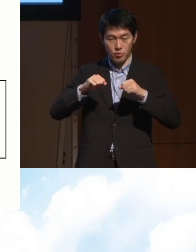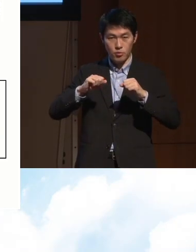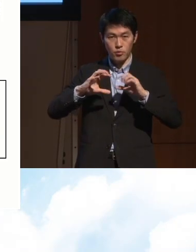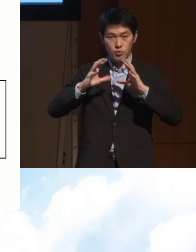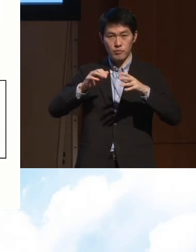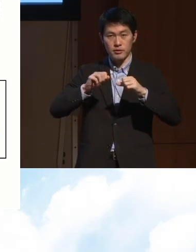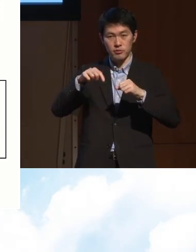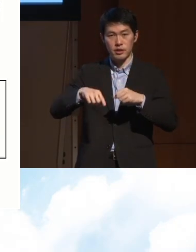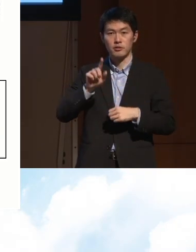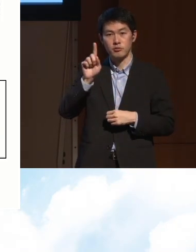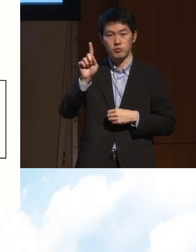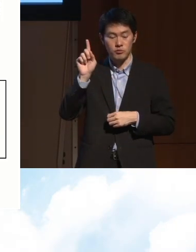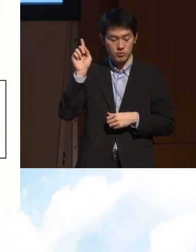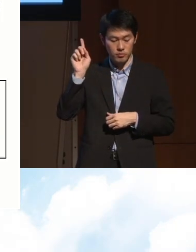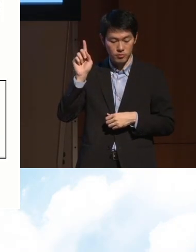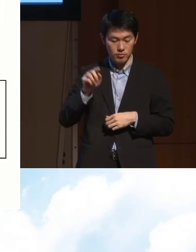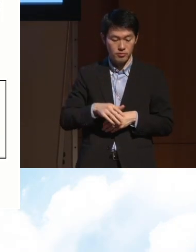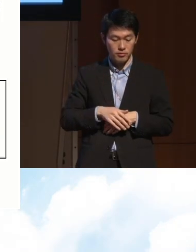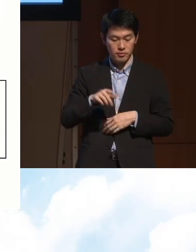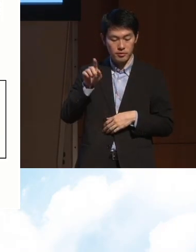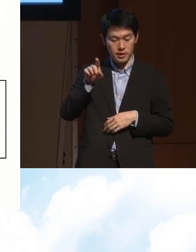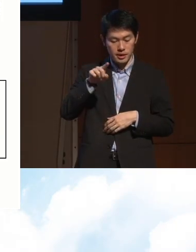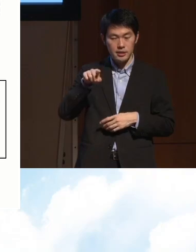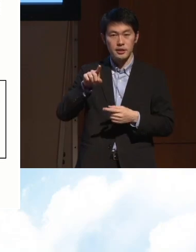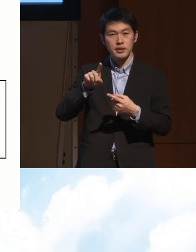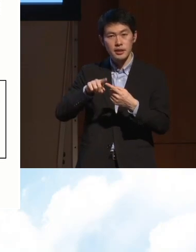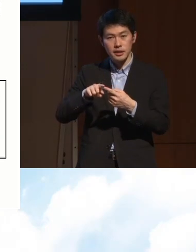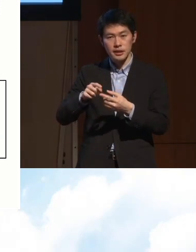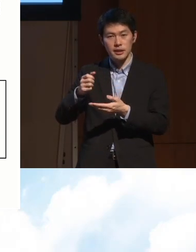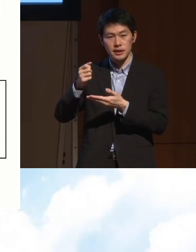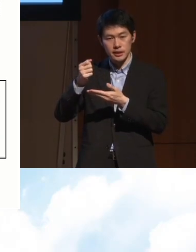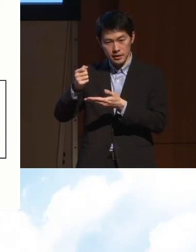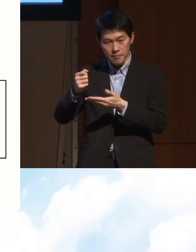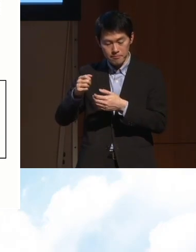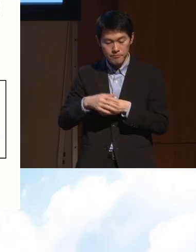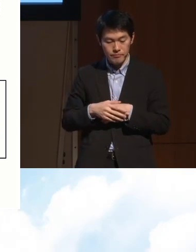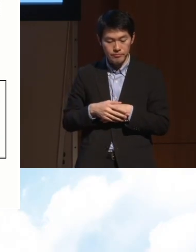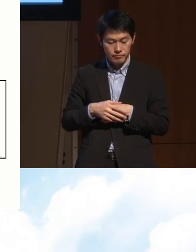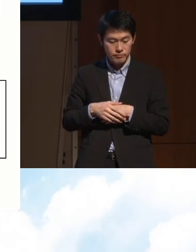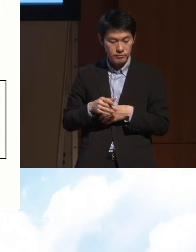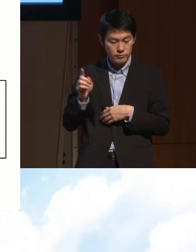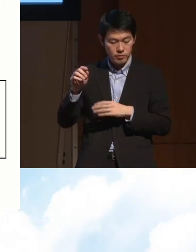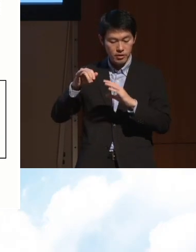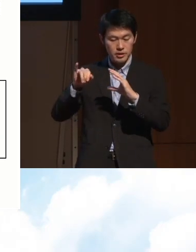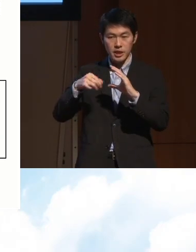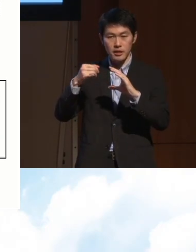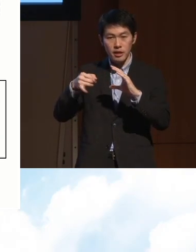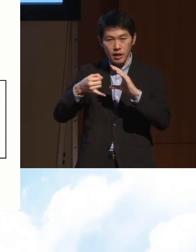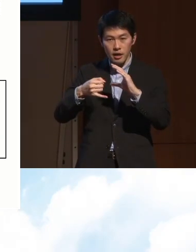based on the JICA program. And this is JICA NIID